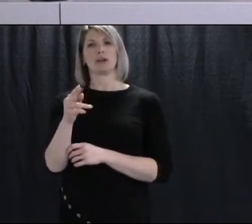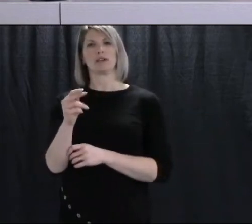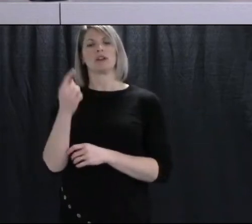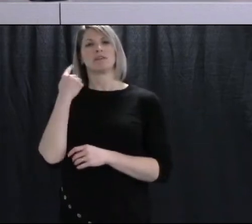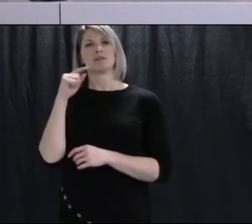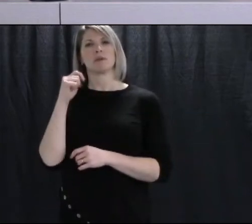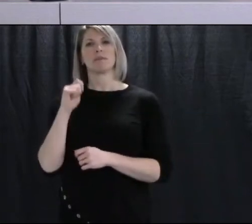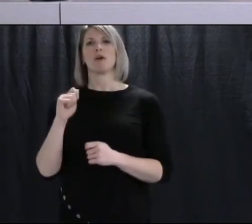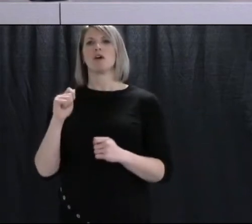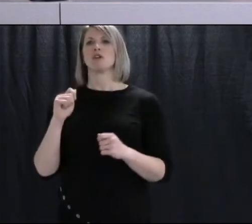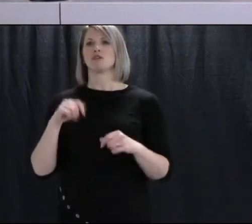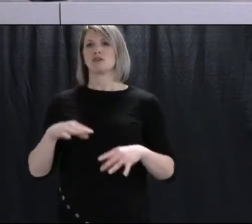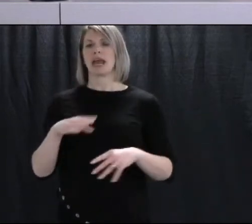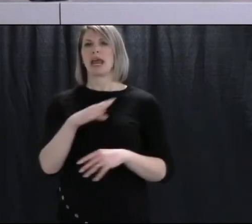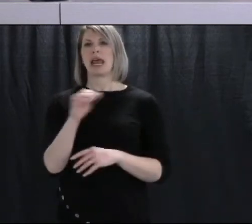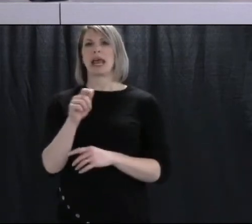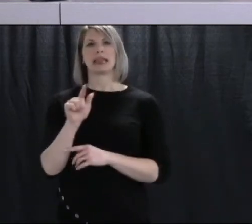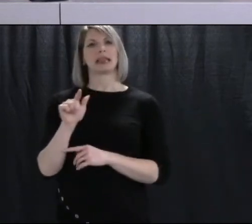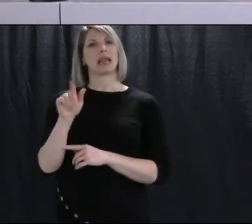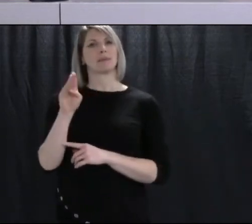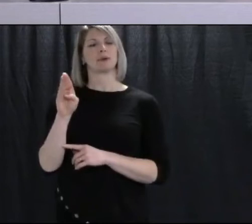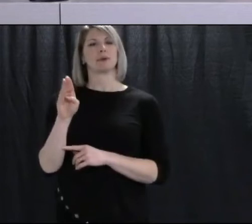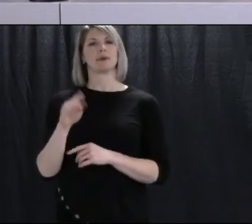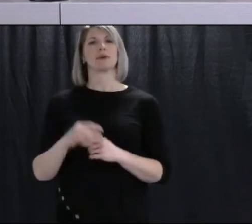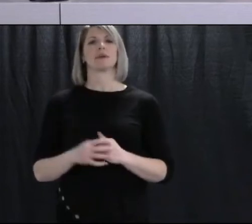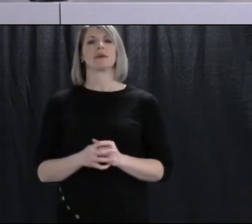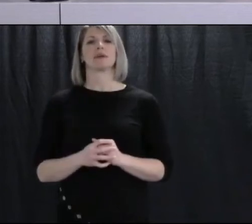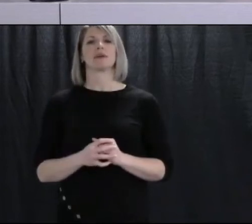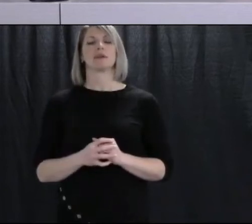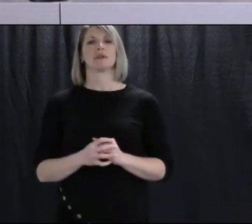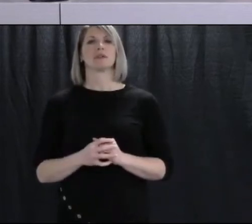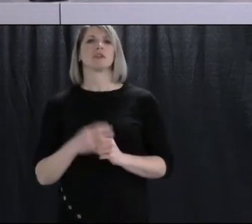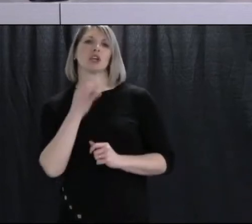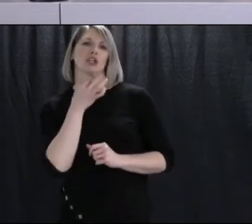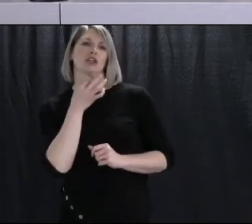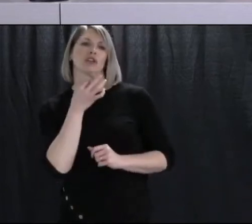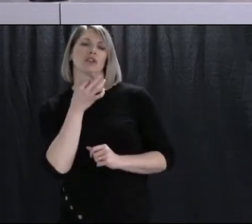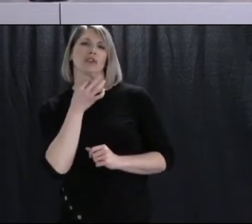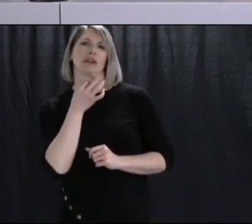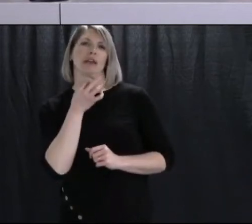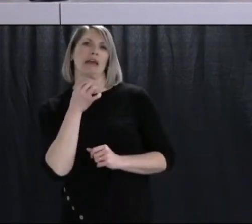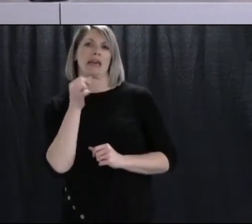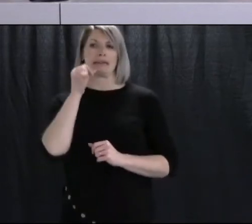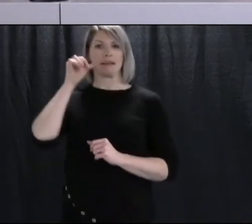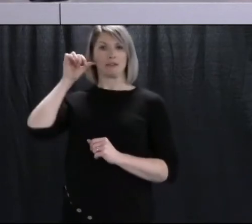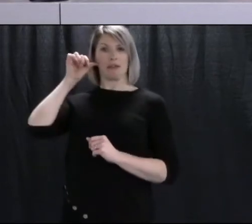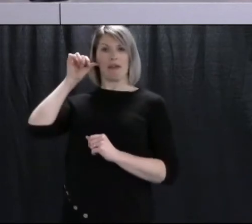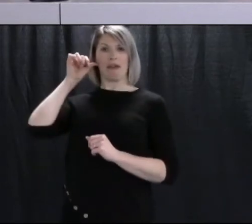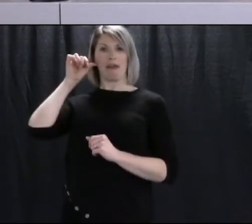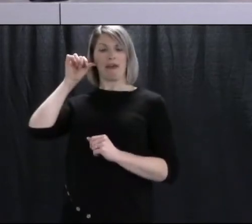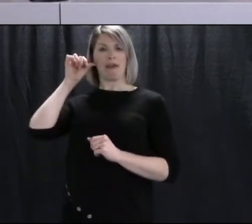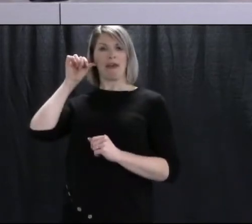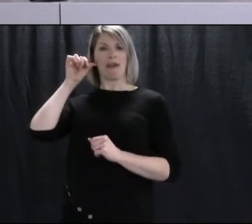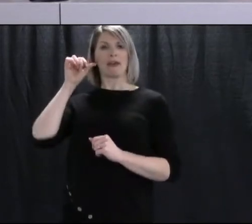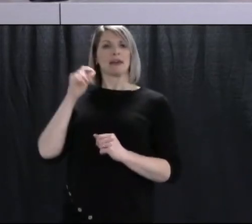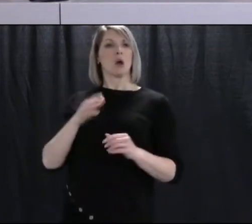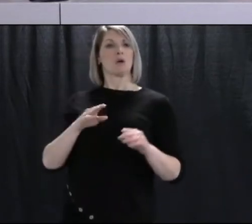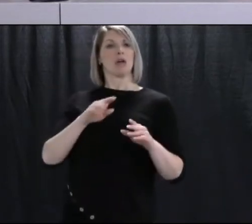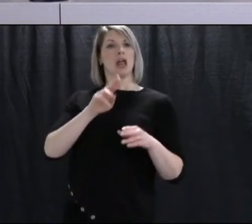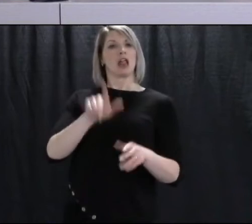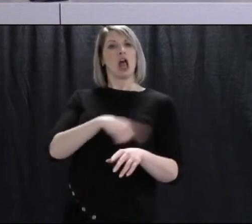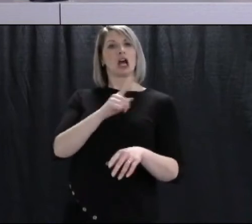ahead. Hi there. I'm wondering what changed between now and yesterday to make the decision to close long-term care facilities